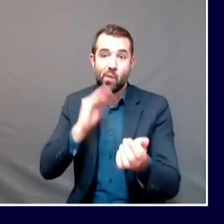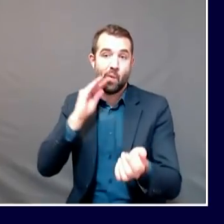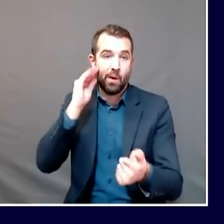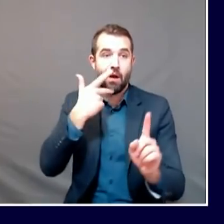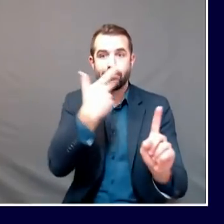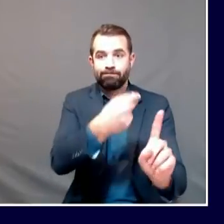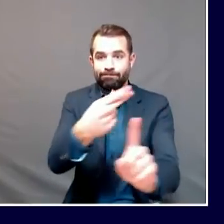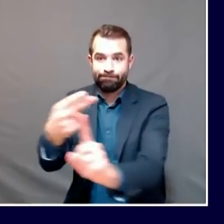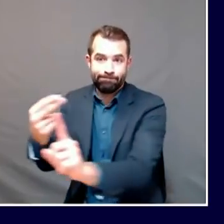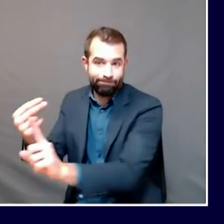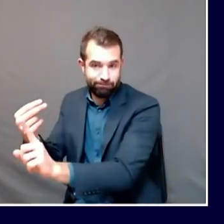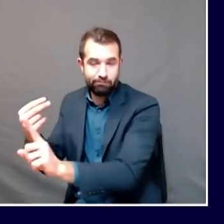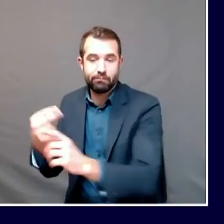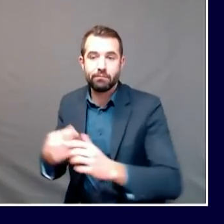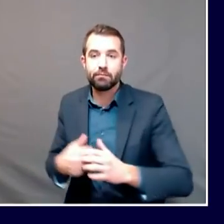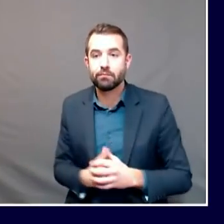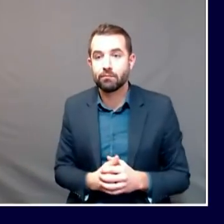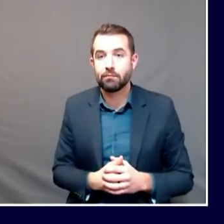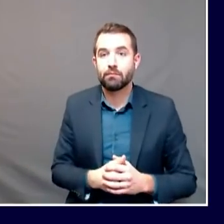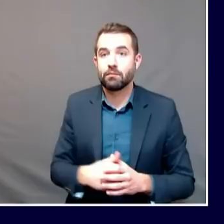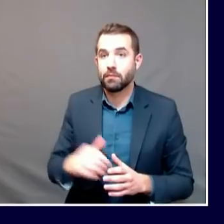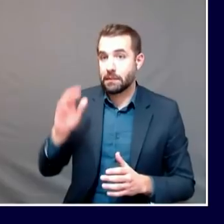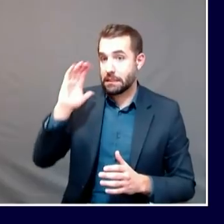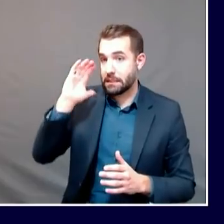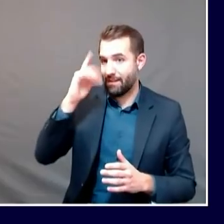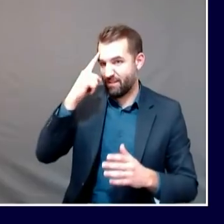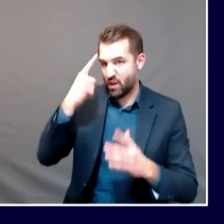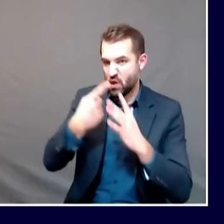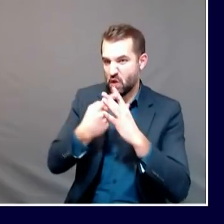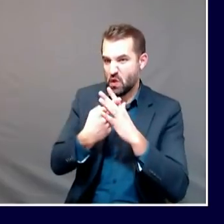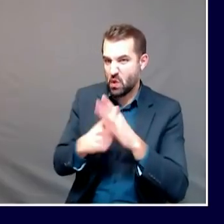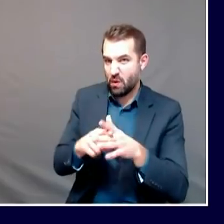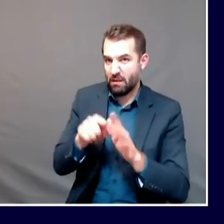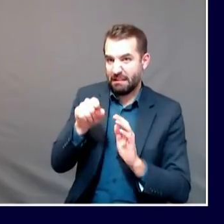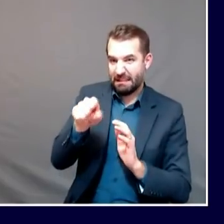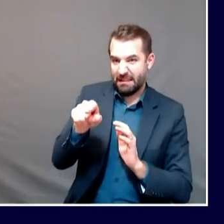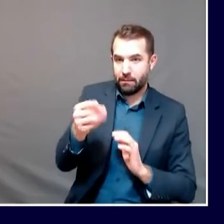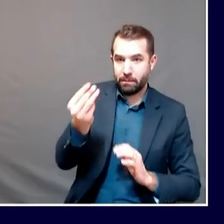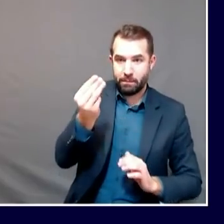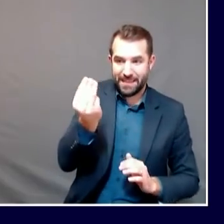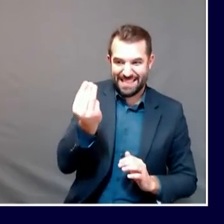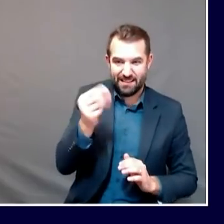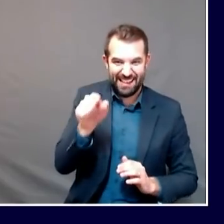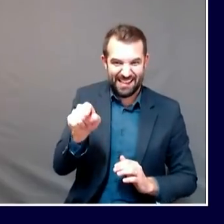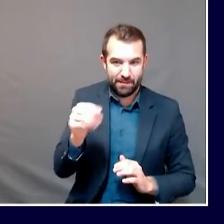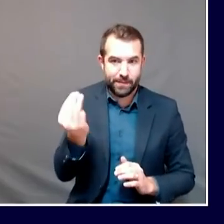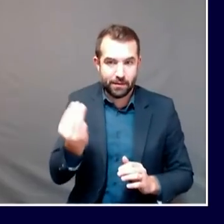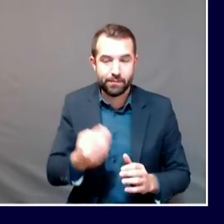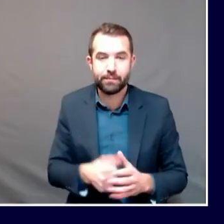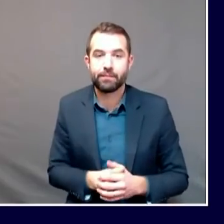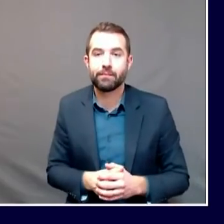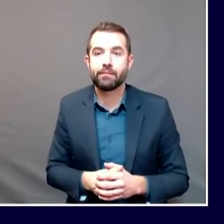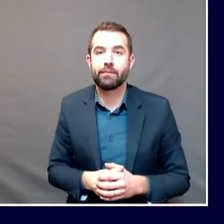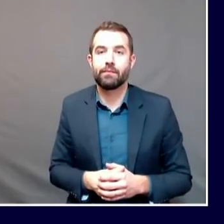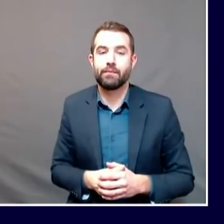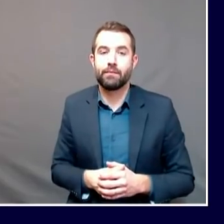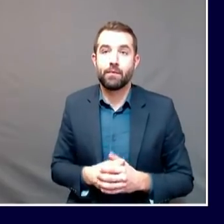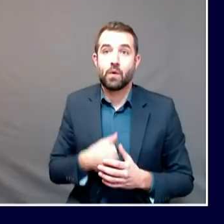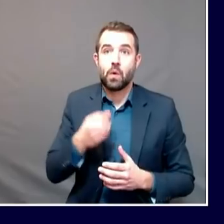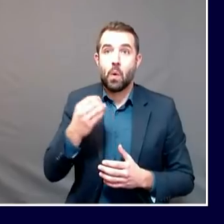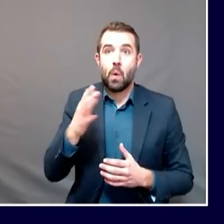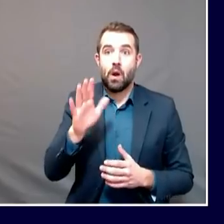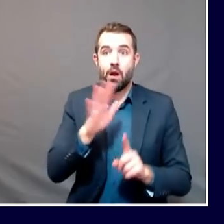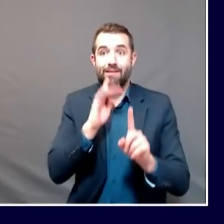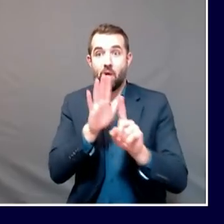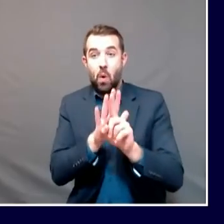upcoming Monday on schedule. They may take several days, if not weeks, to move through all of the skilled nursing facilities in